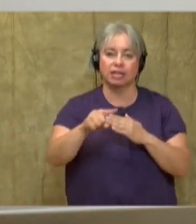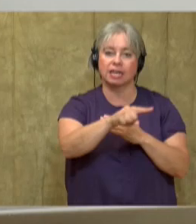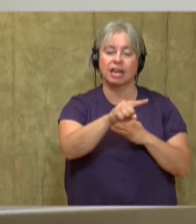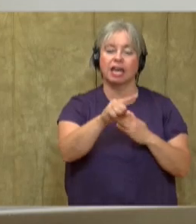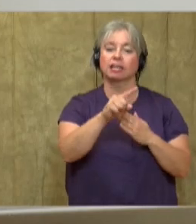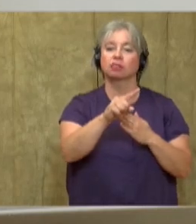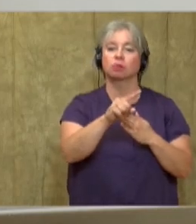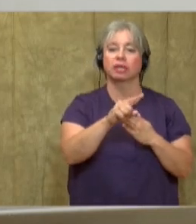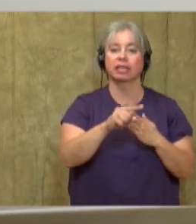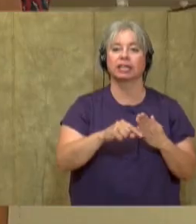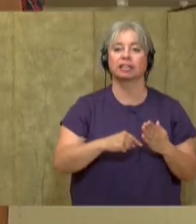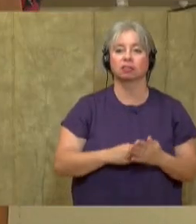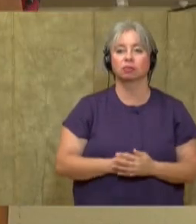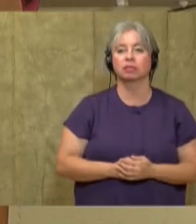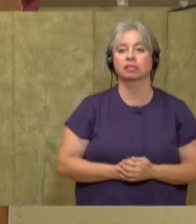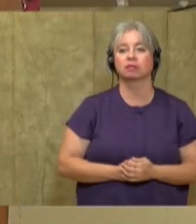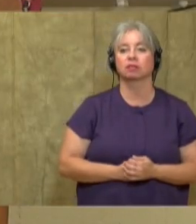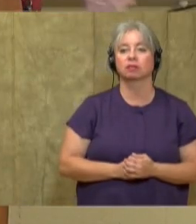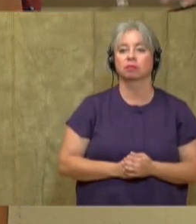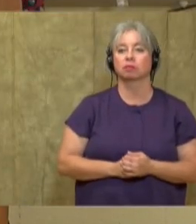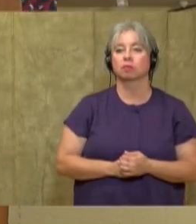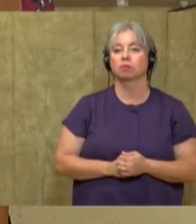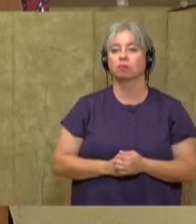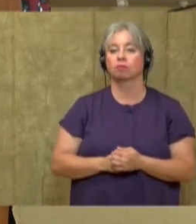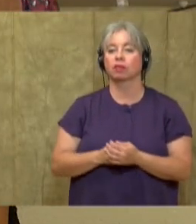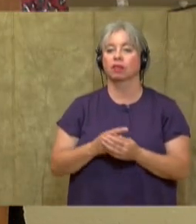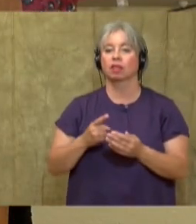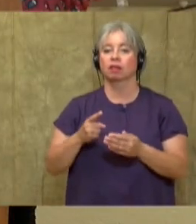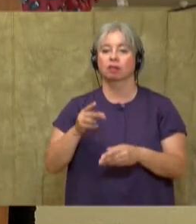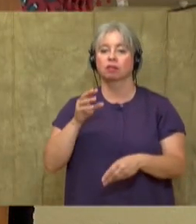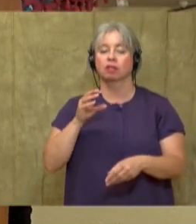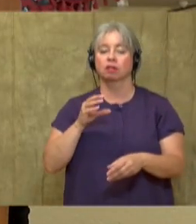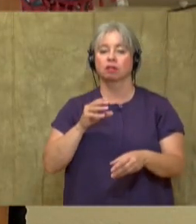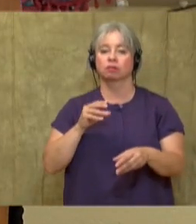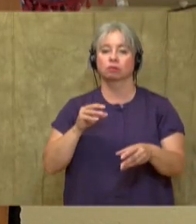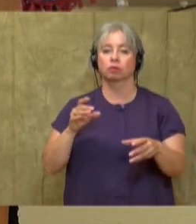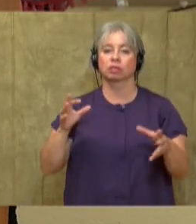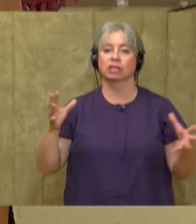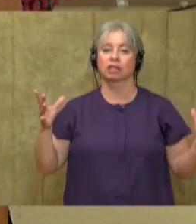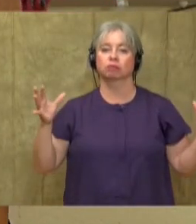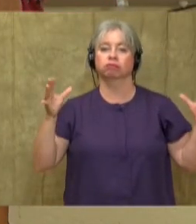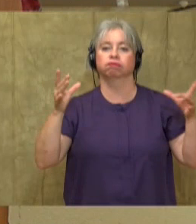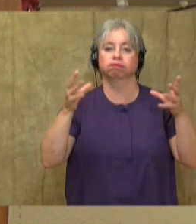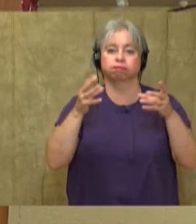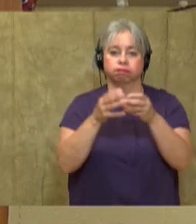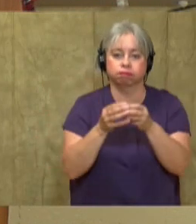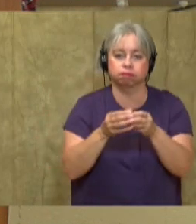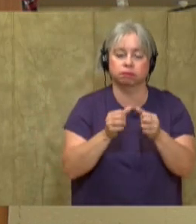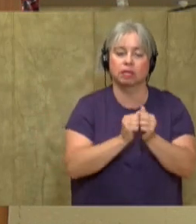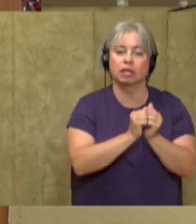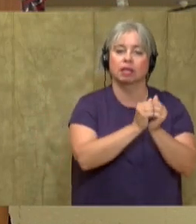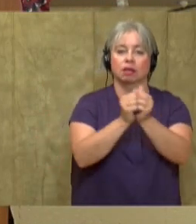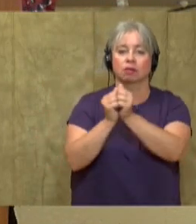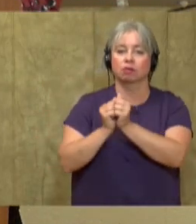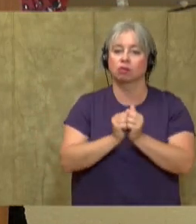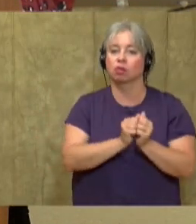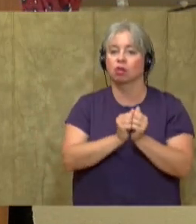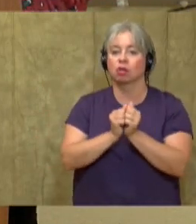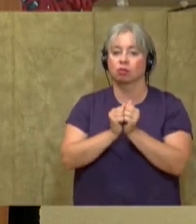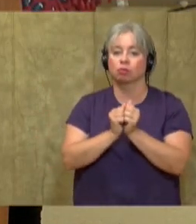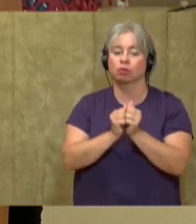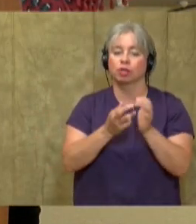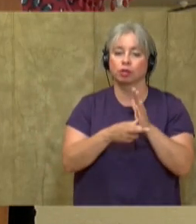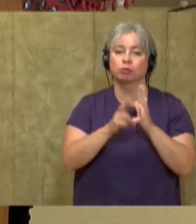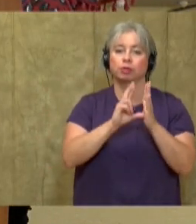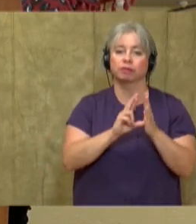and your packets, but next week we're going to put all of them together and we're going to review all 3 essential